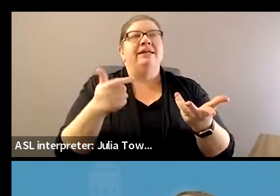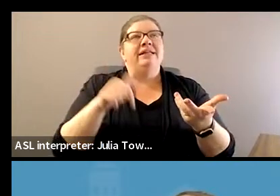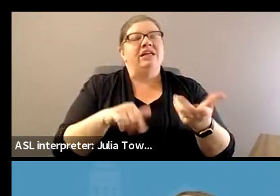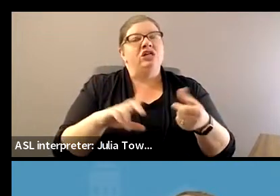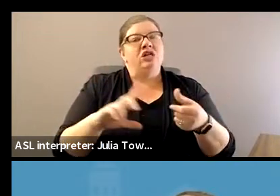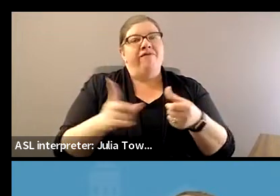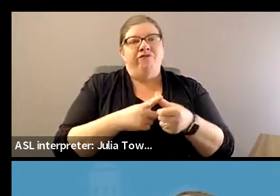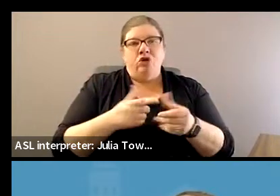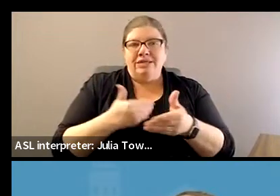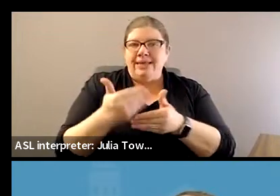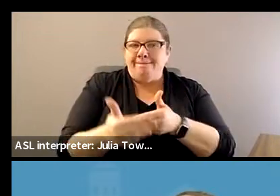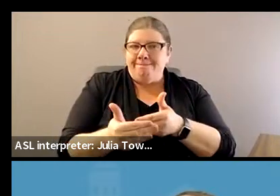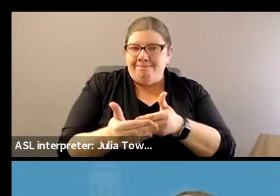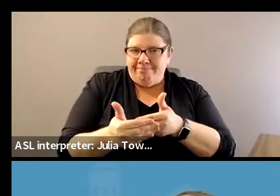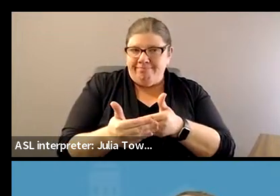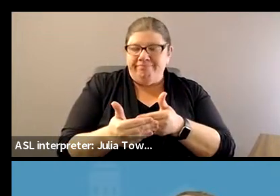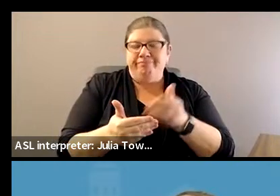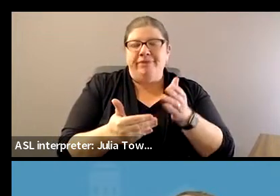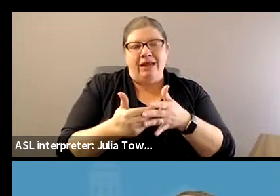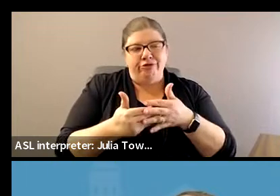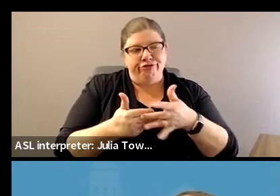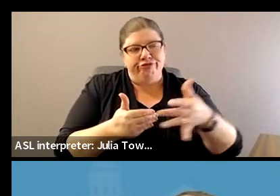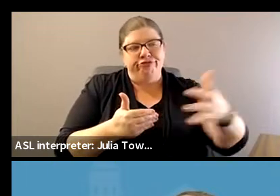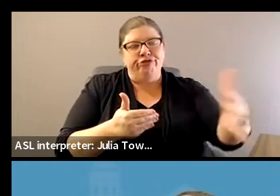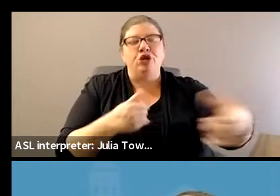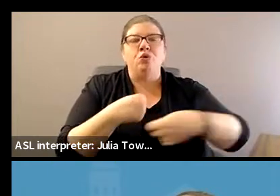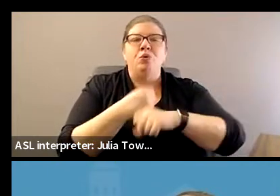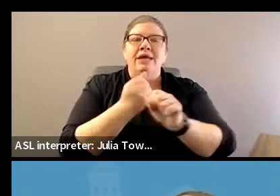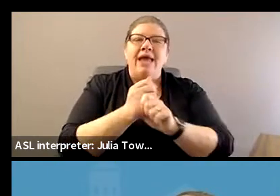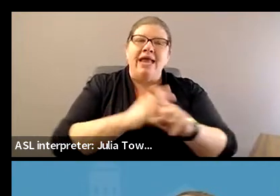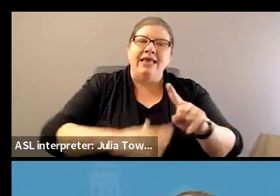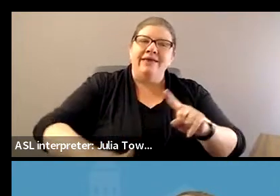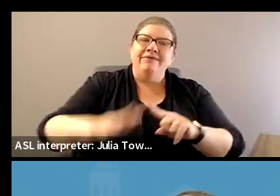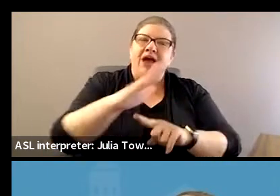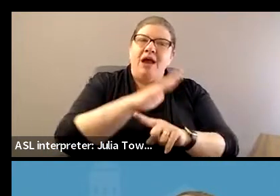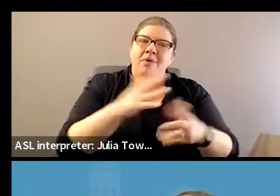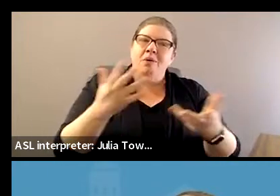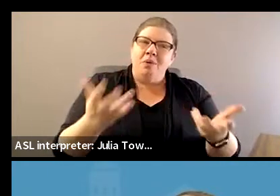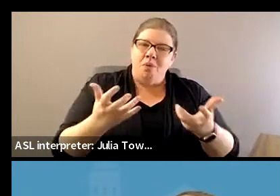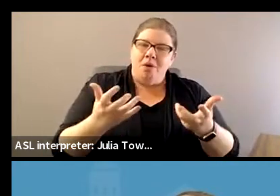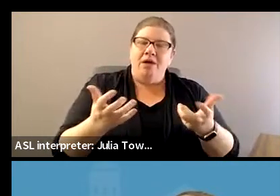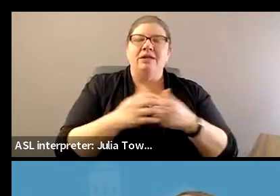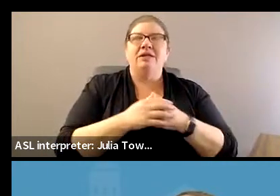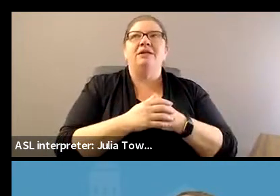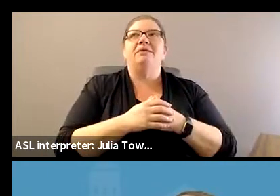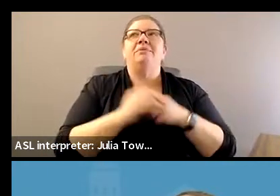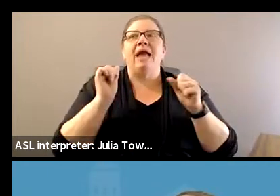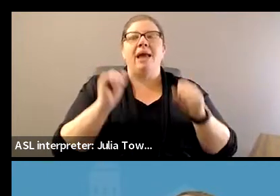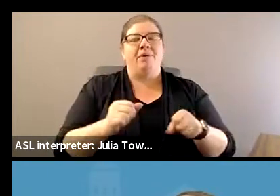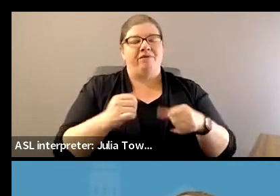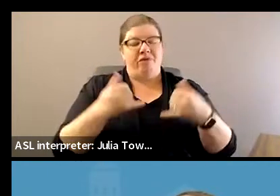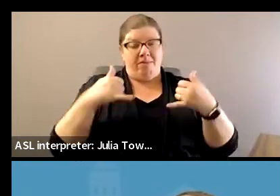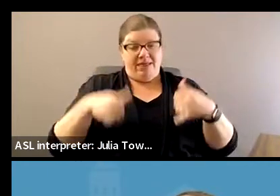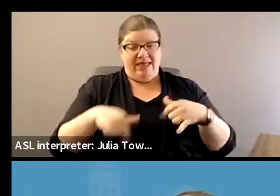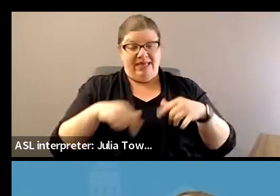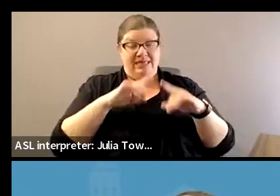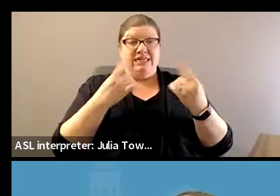first step, again, in creating the environment that we want to feel safe, and that we want to be able to, at least from this